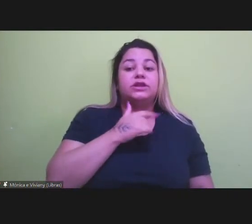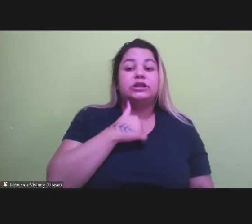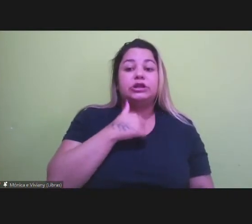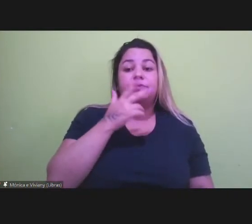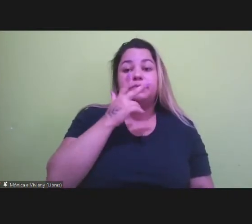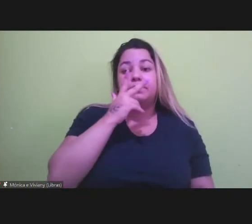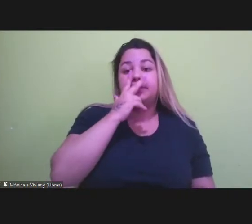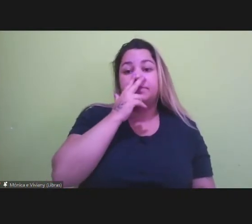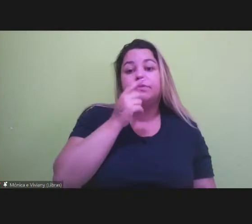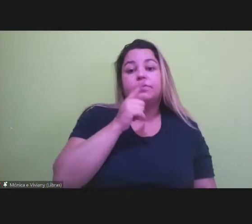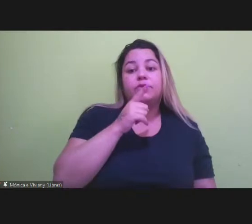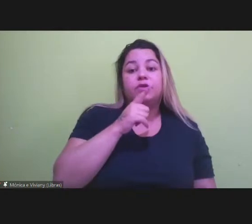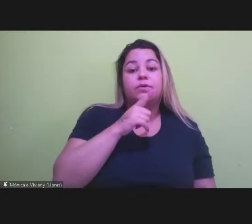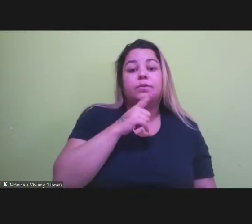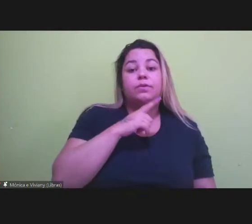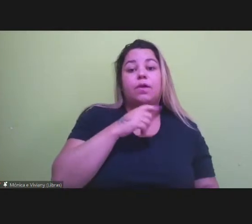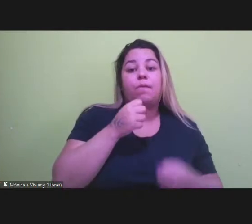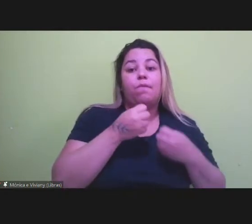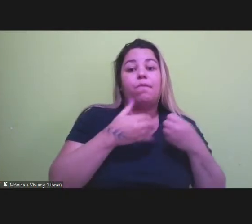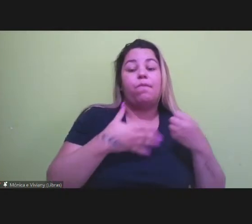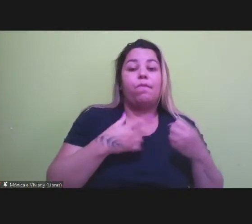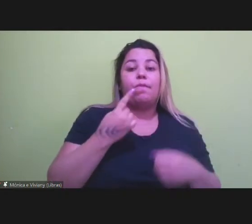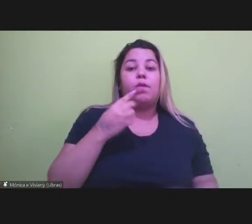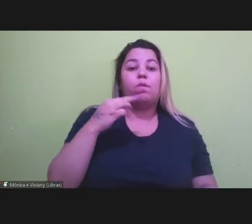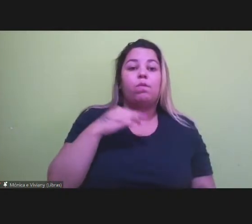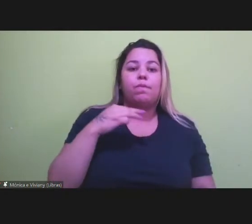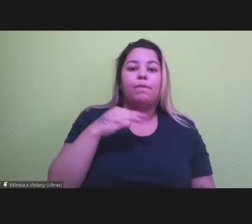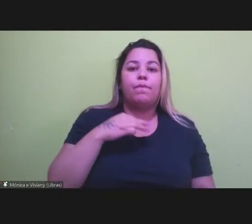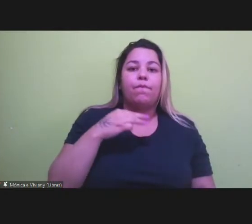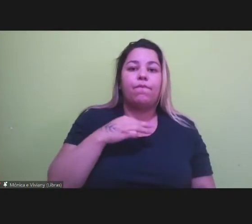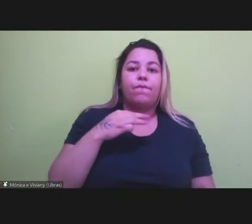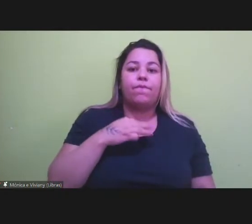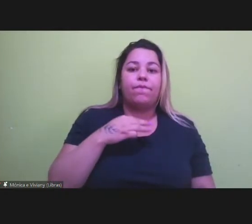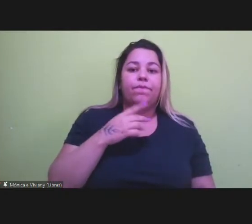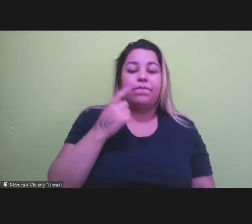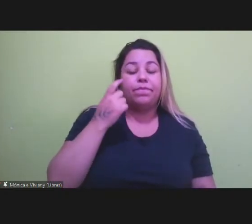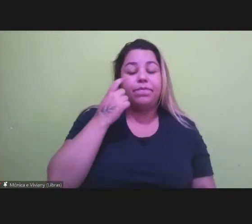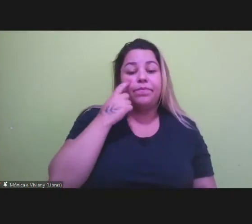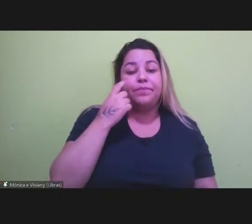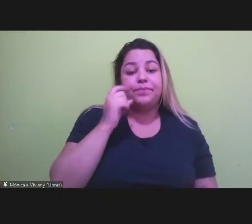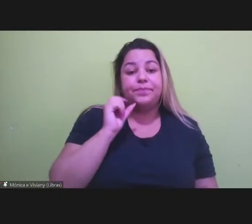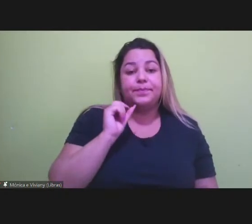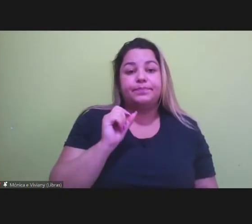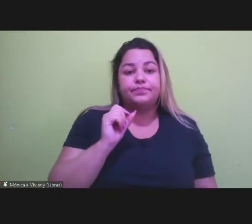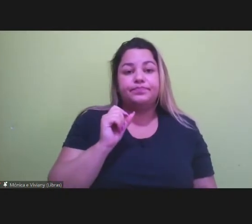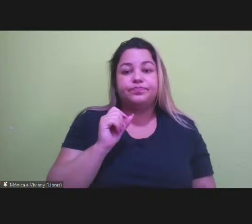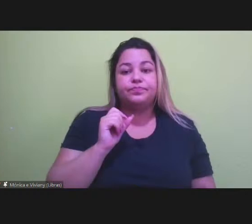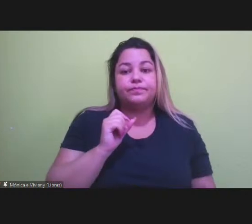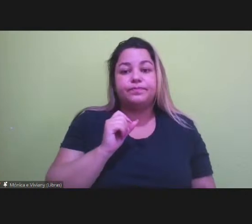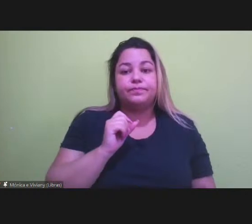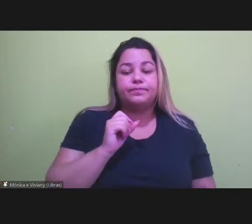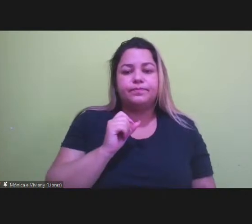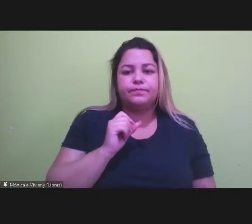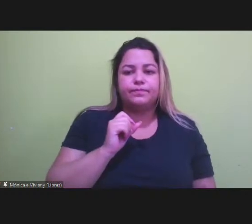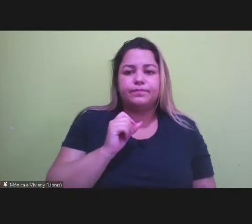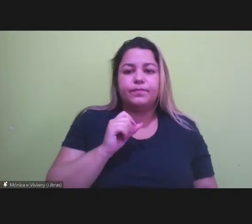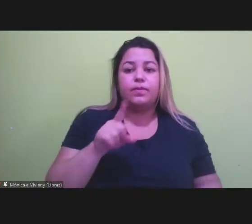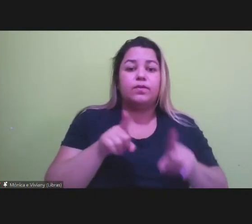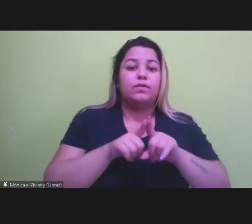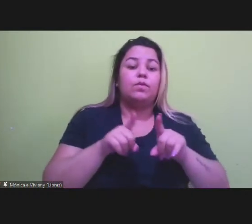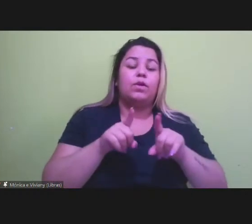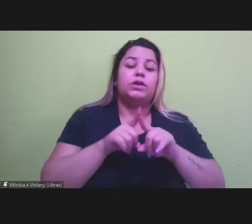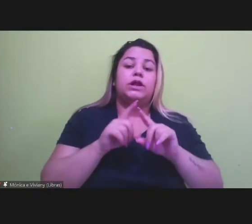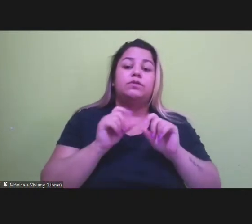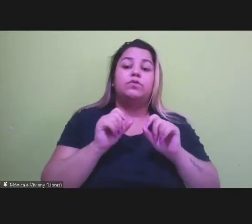adequate food and nutrition. So I would like to comment in my last minute the issue that Trinidad and